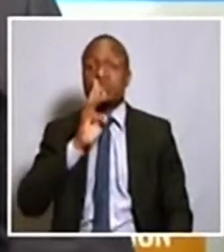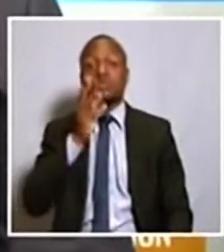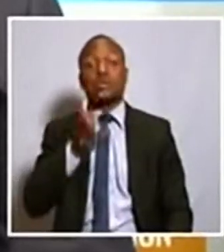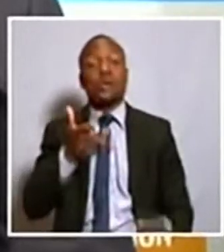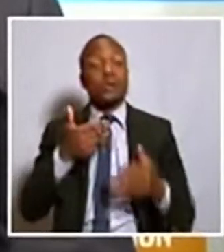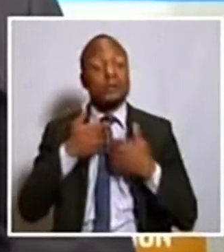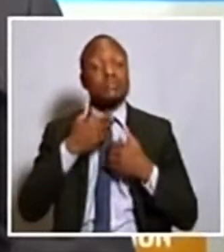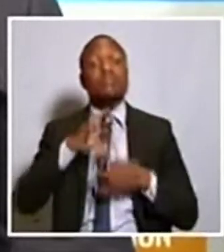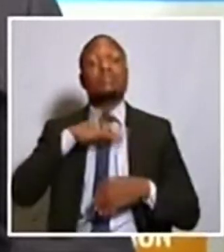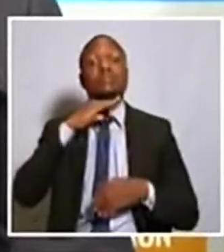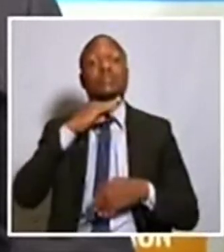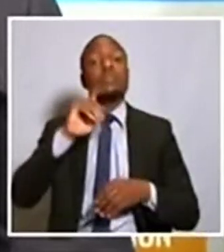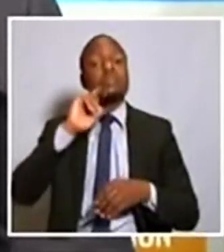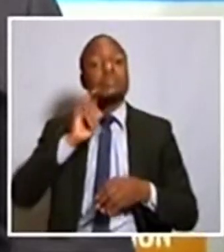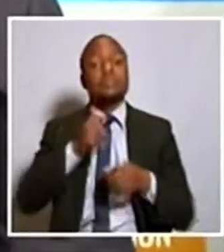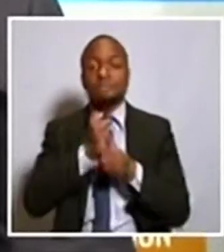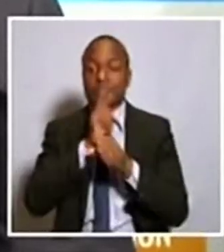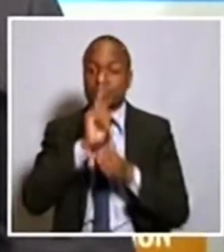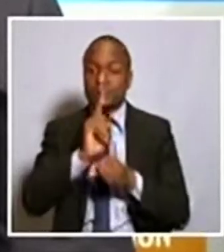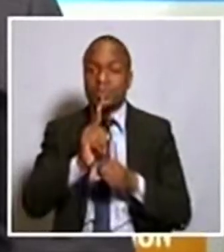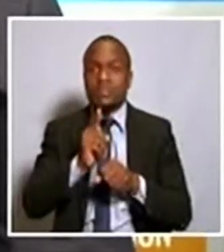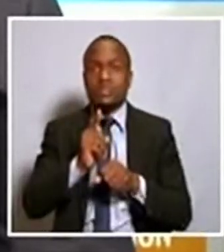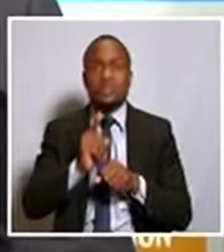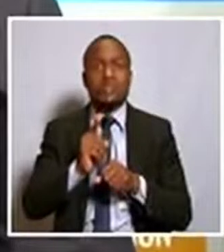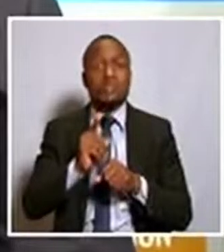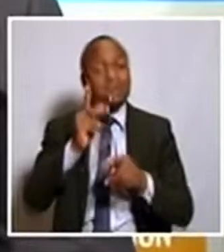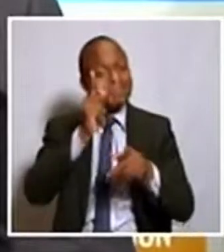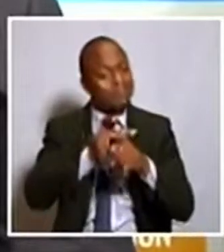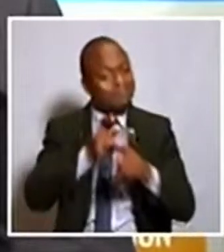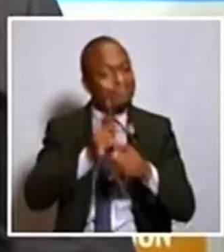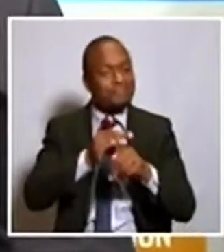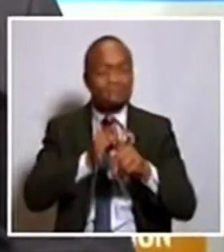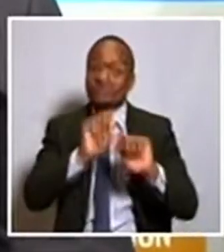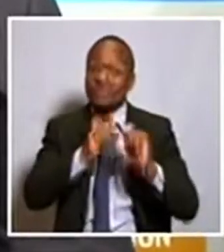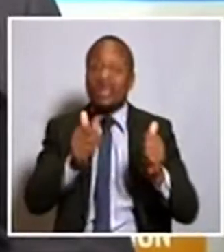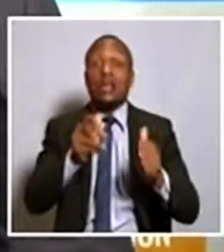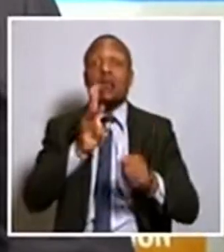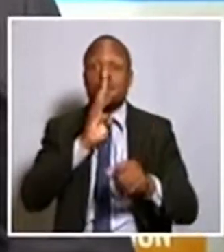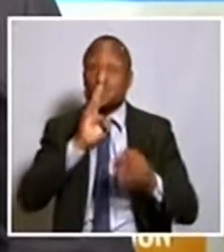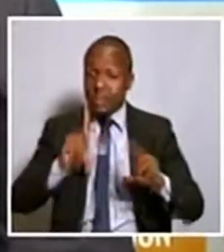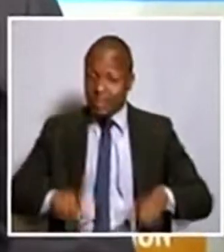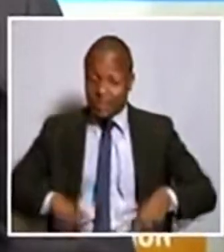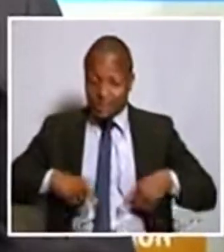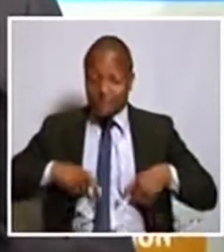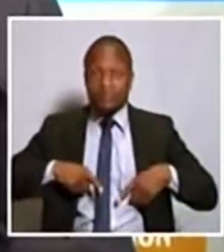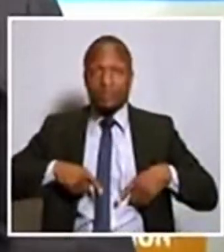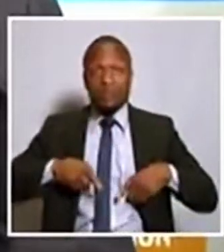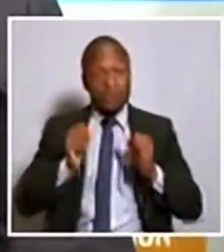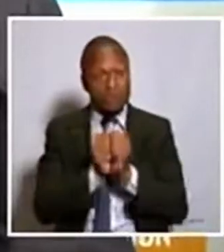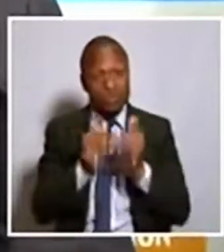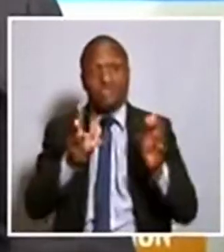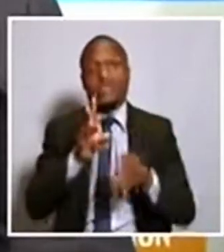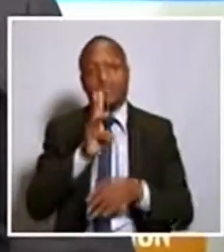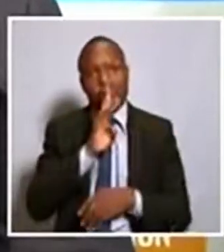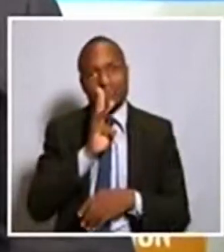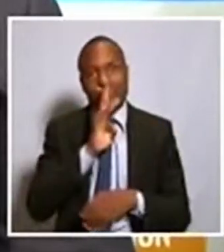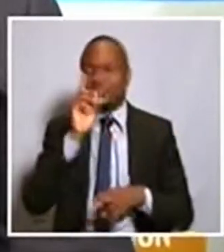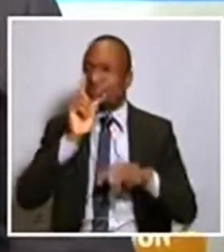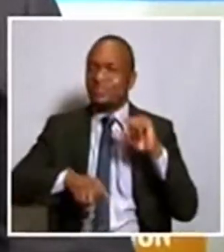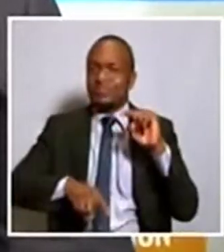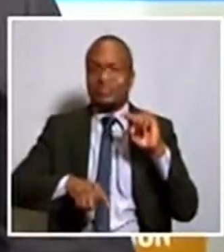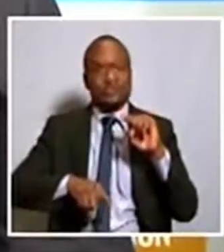enough. We must make sure that we conserve it, and water is life. All right. And without water, we